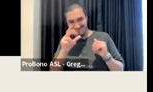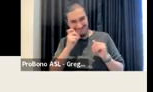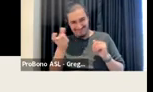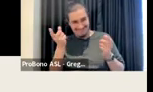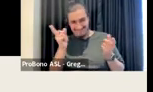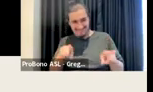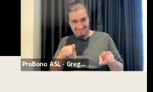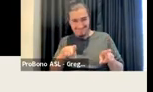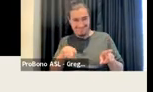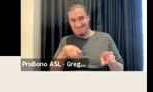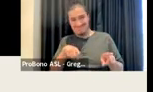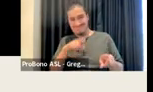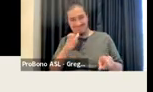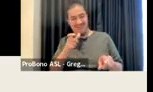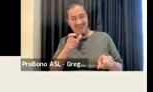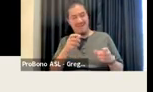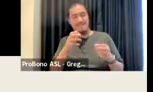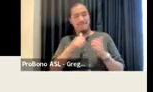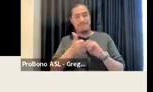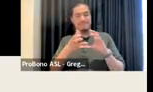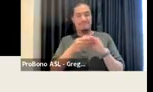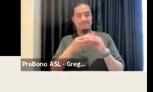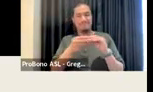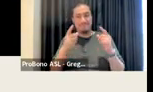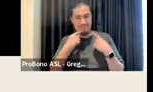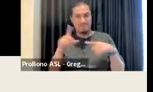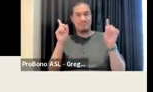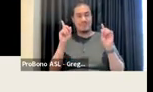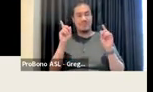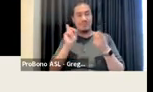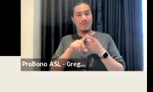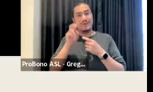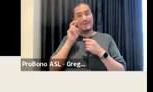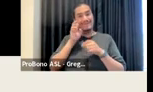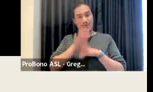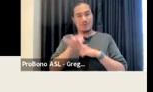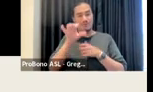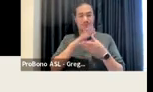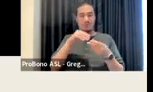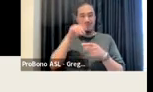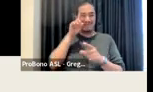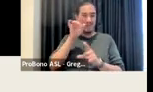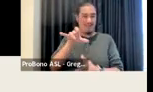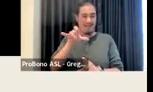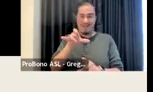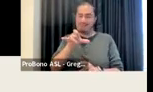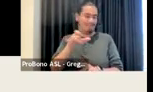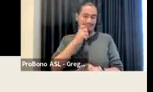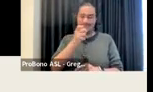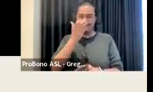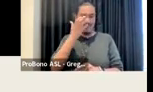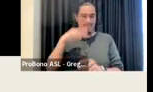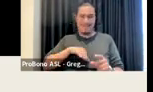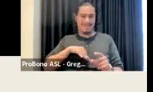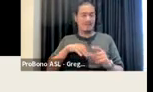history works, that's not how storytelling actually works. And so to force a story in that, I think does a great disservice to it, because you're leaving